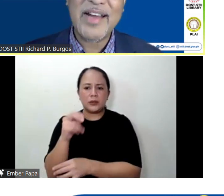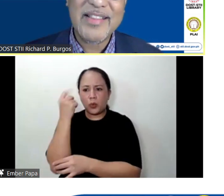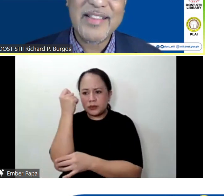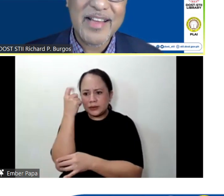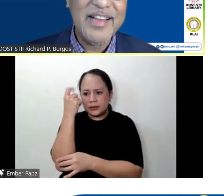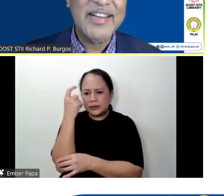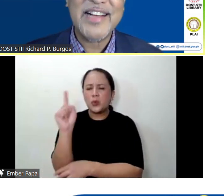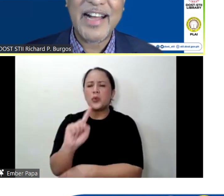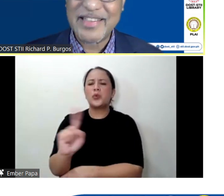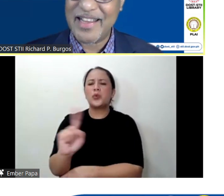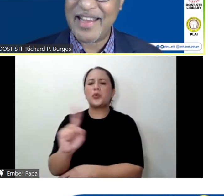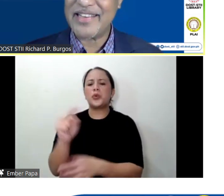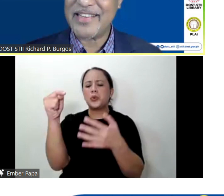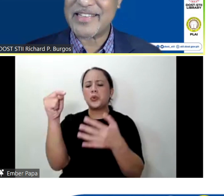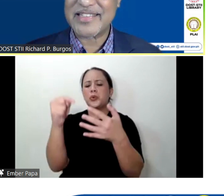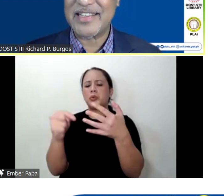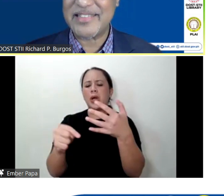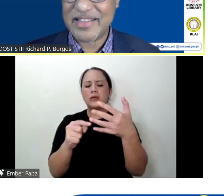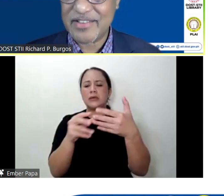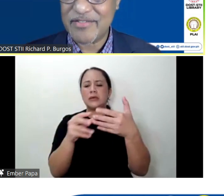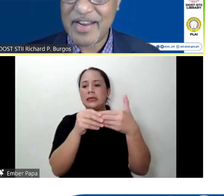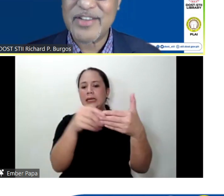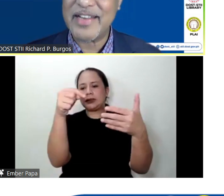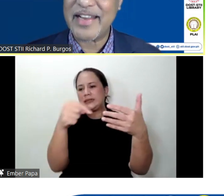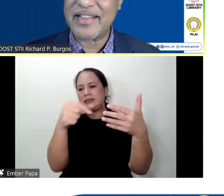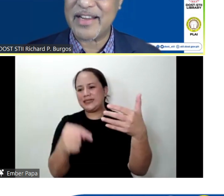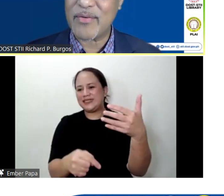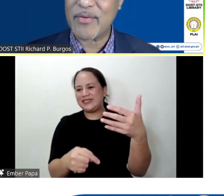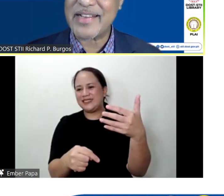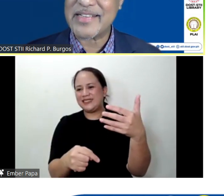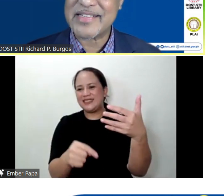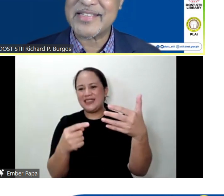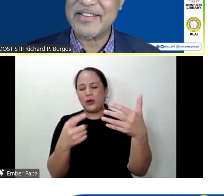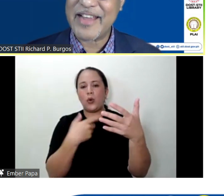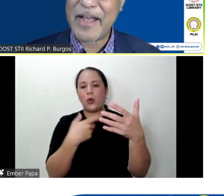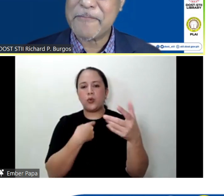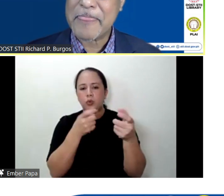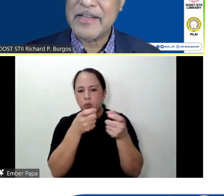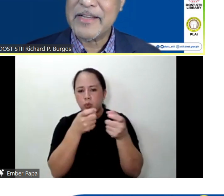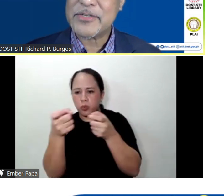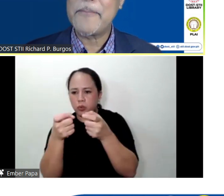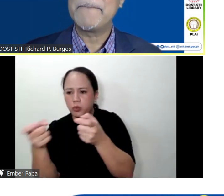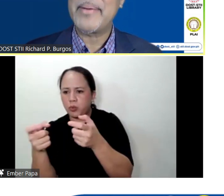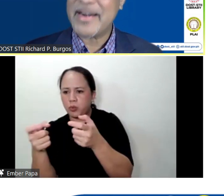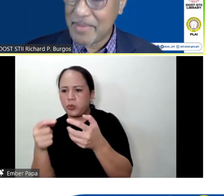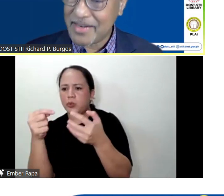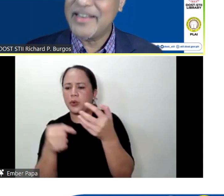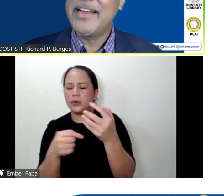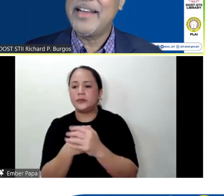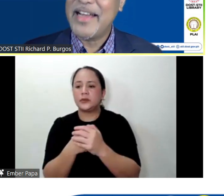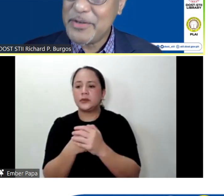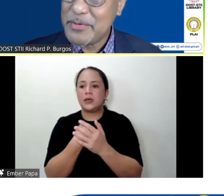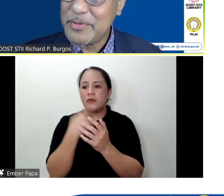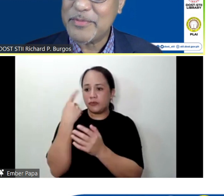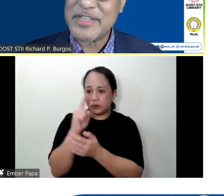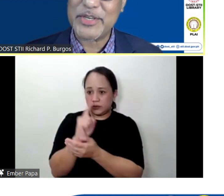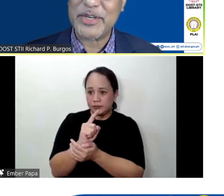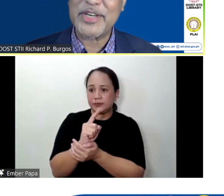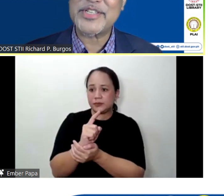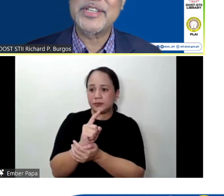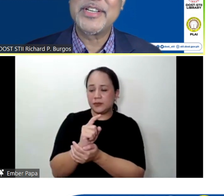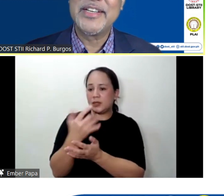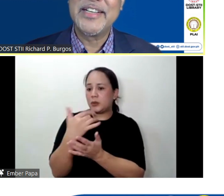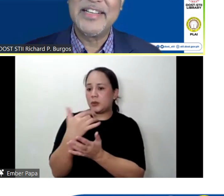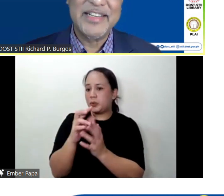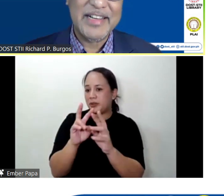are the guidelines that regulate the grants, okay? So, para naman, yung